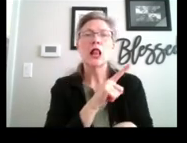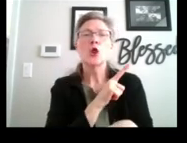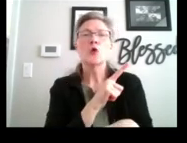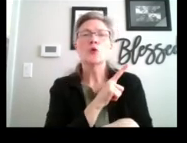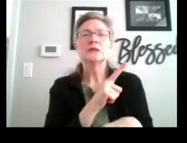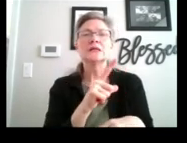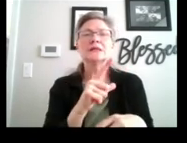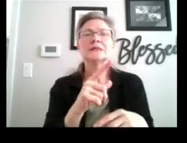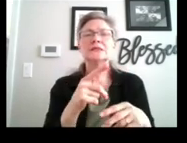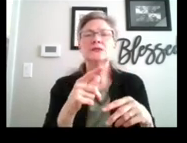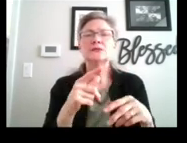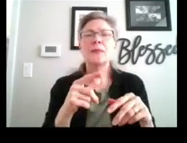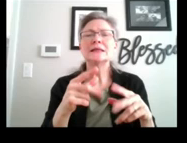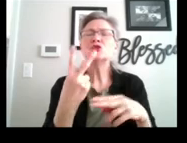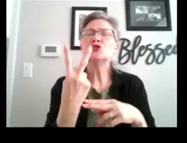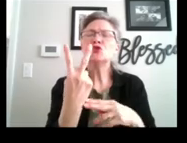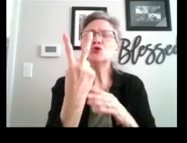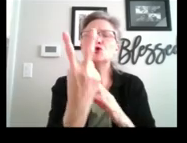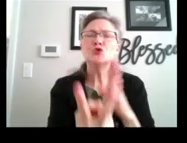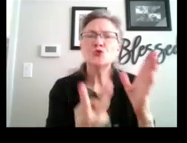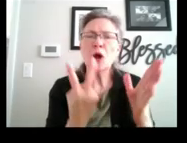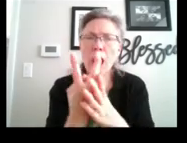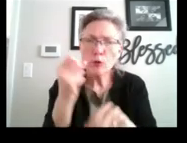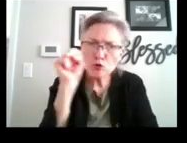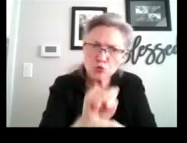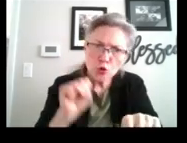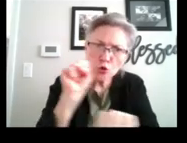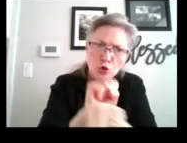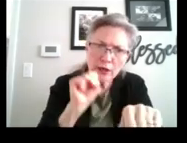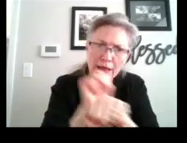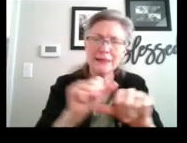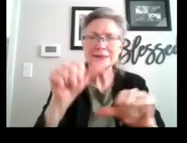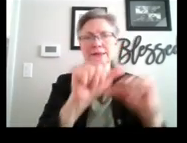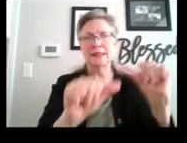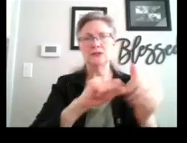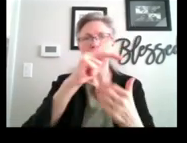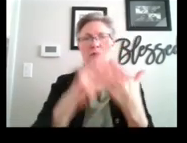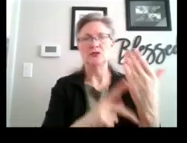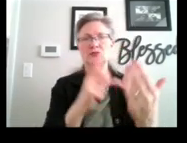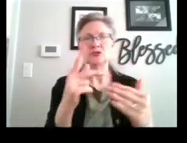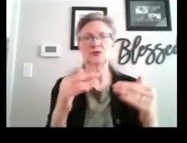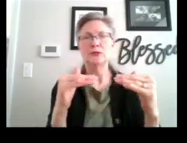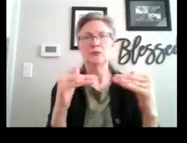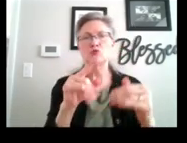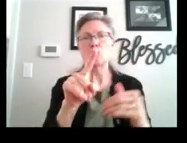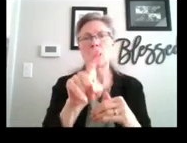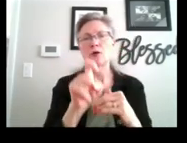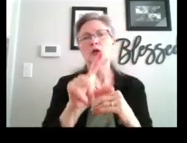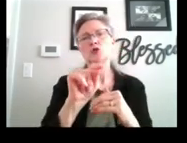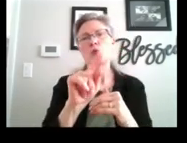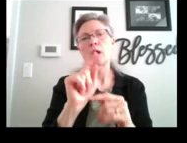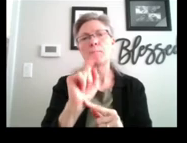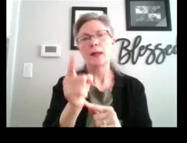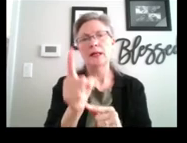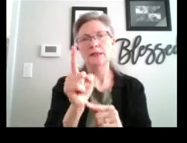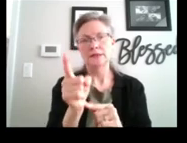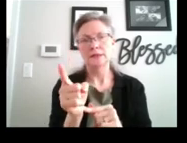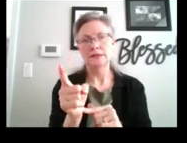so she spent an equivalent of 120 minutes on her science project. So Larissa